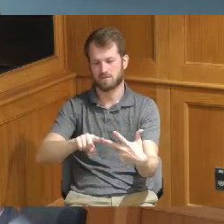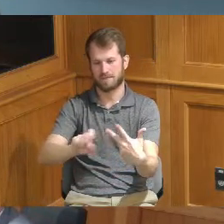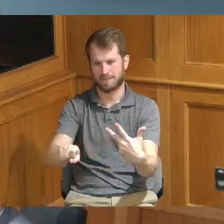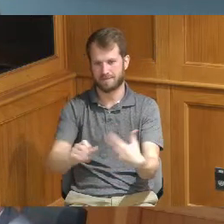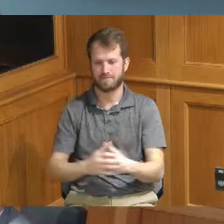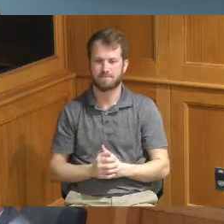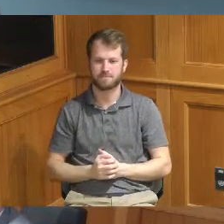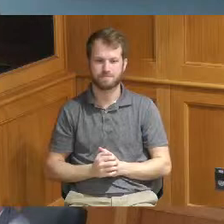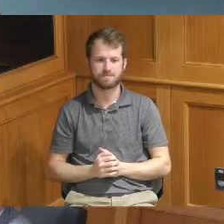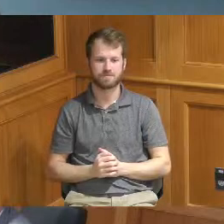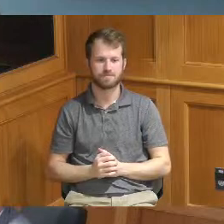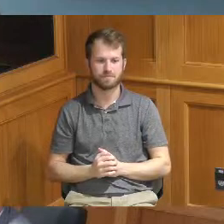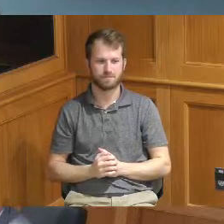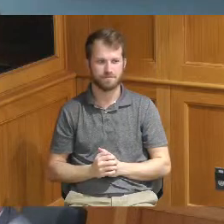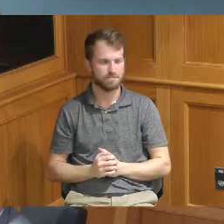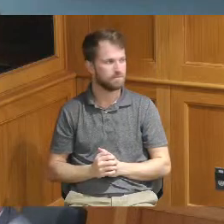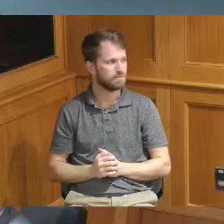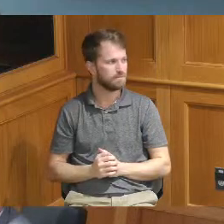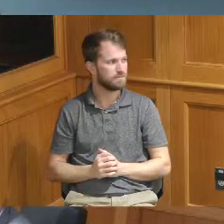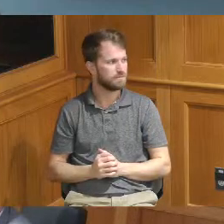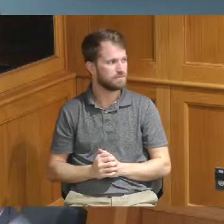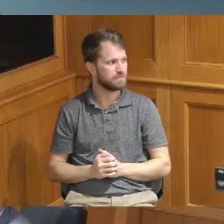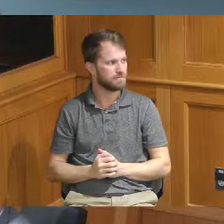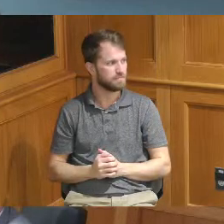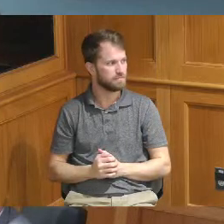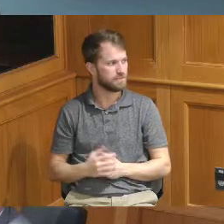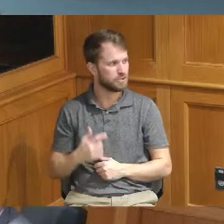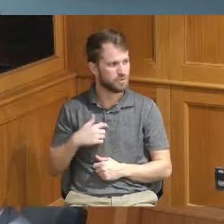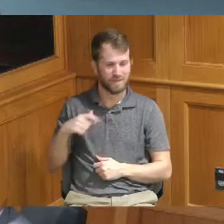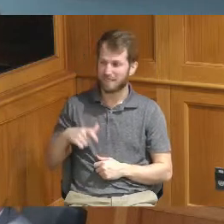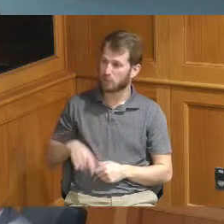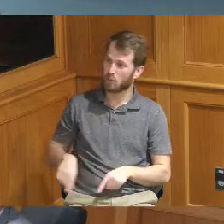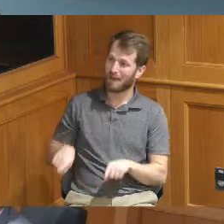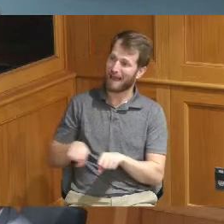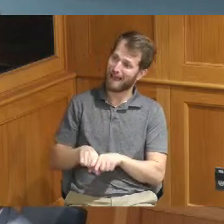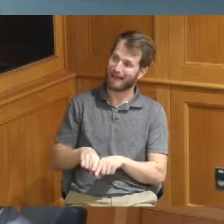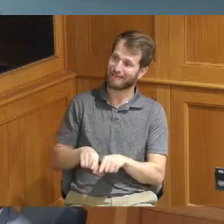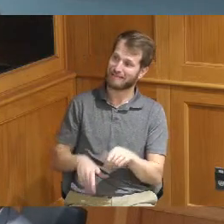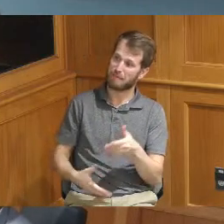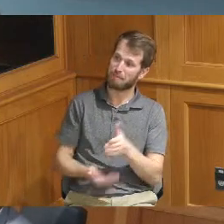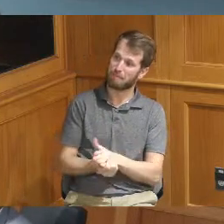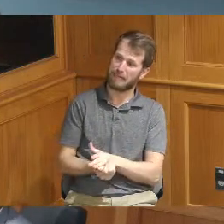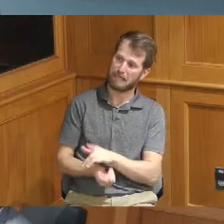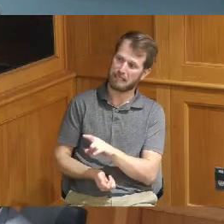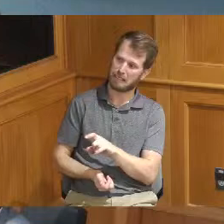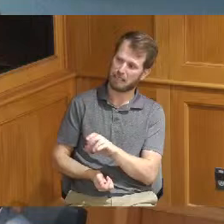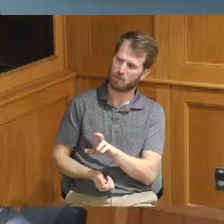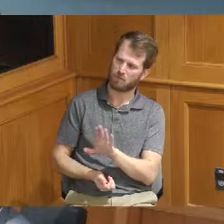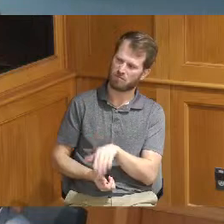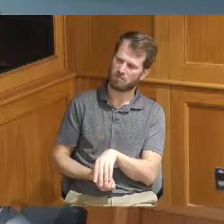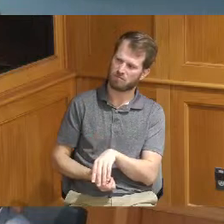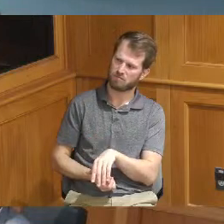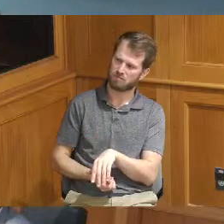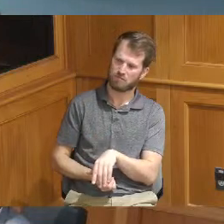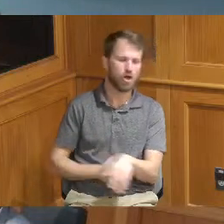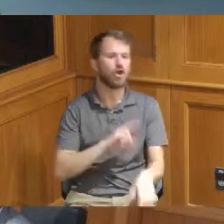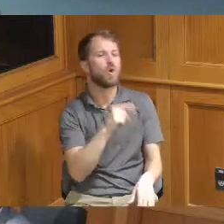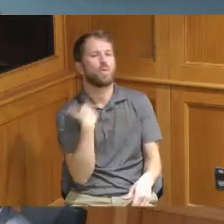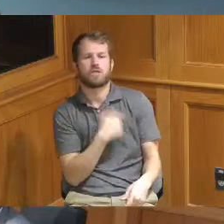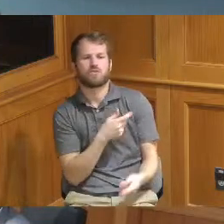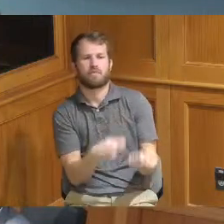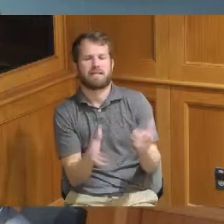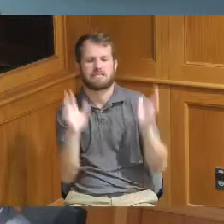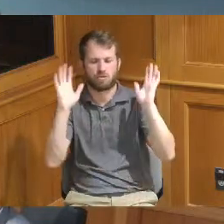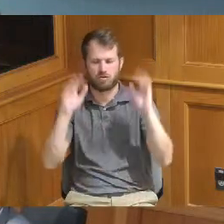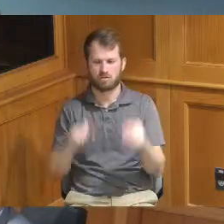Dumas? Yes. Did I need to say as amended or no? No? Okay, just making Just sure. replaced it, so. Oh, just